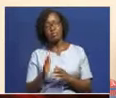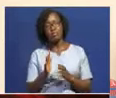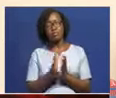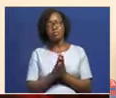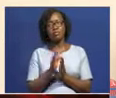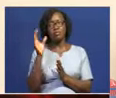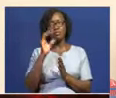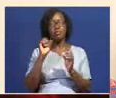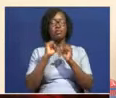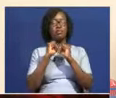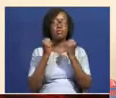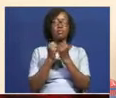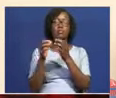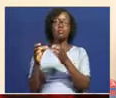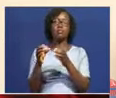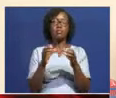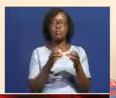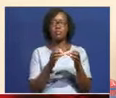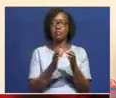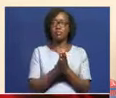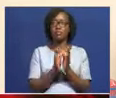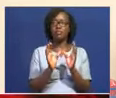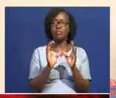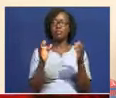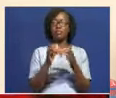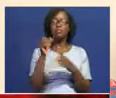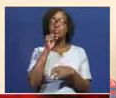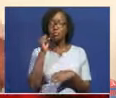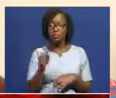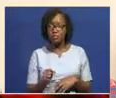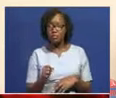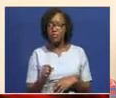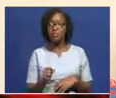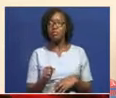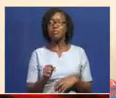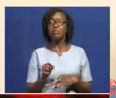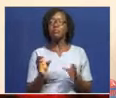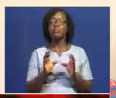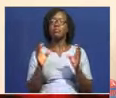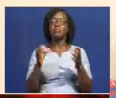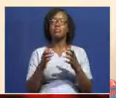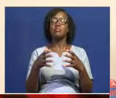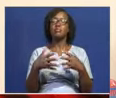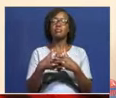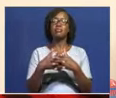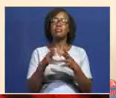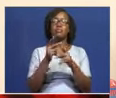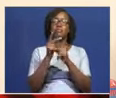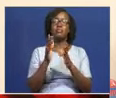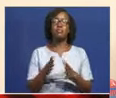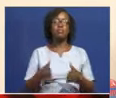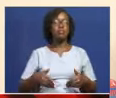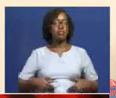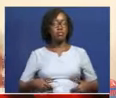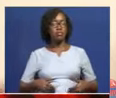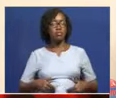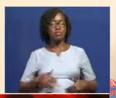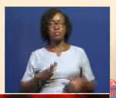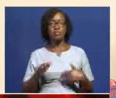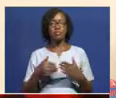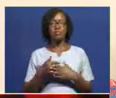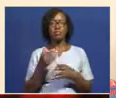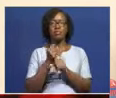from the civil society organizations, from the community elders, from the community gatekeepers, from the youth, and